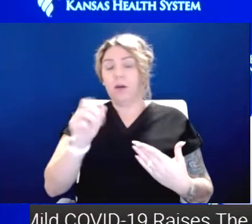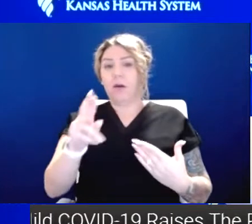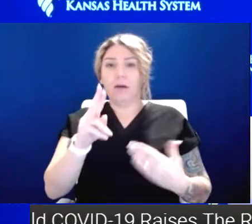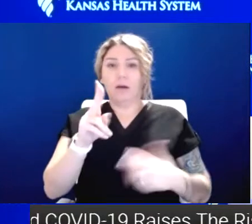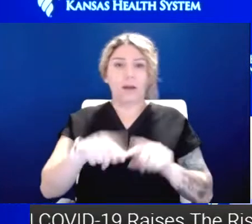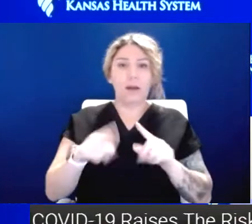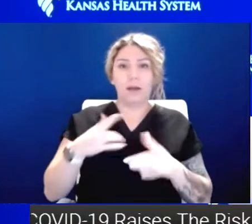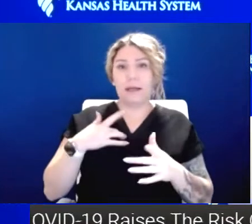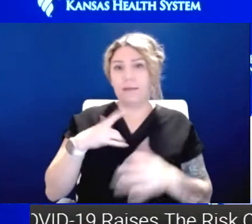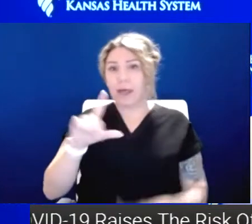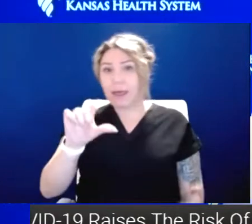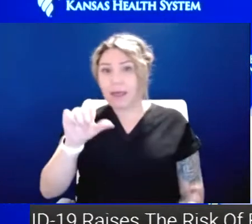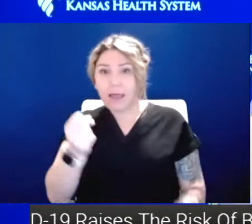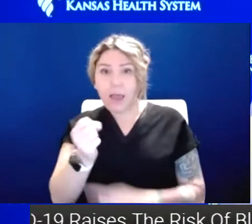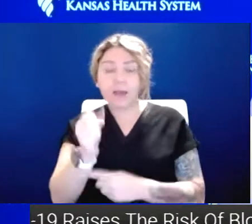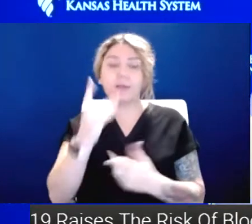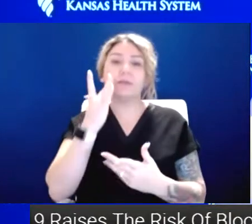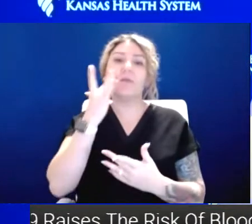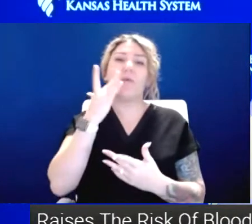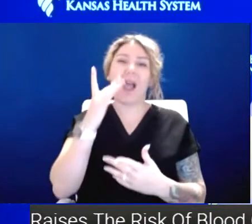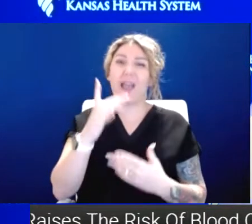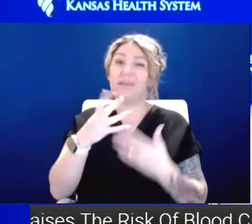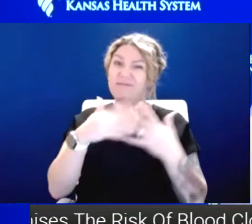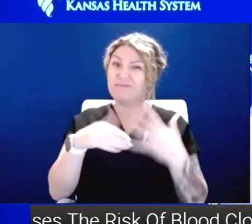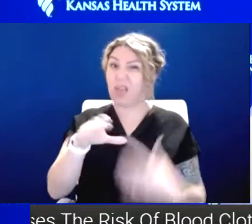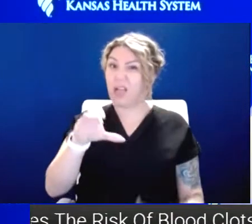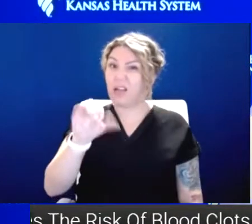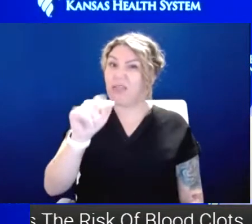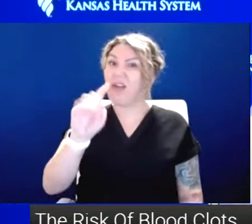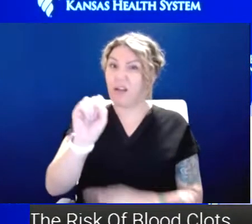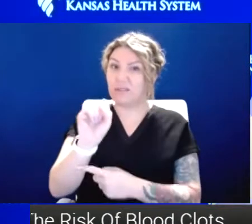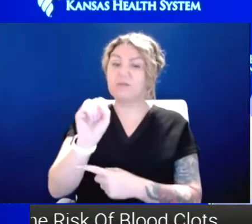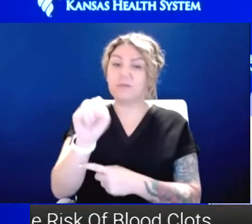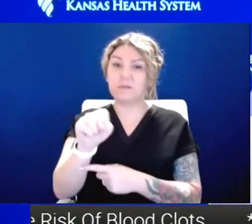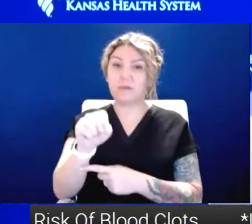That was because of those blood clots. So yes, any